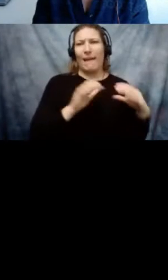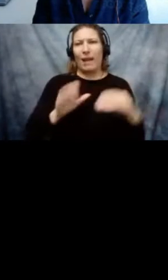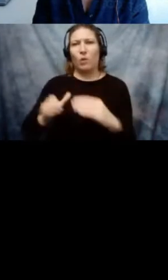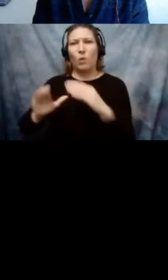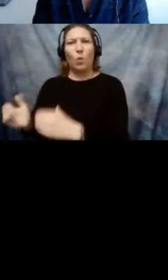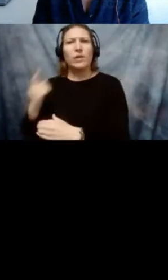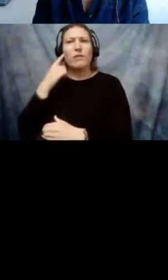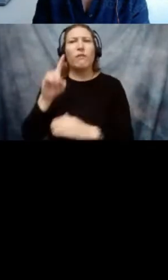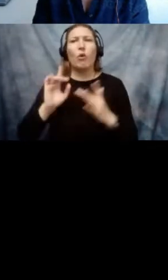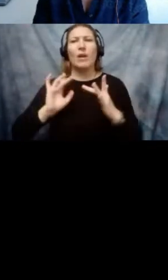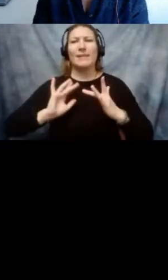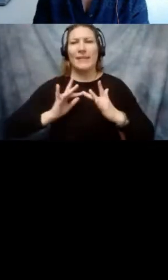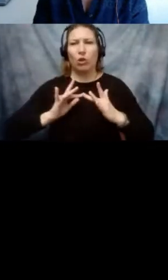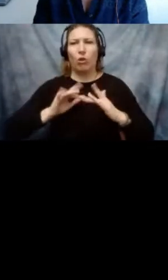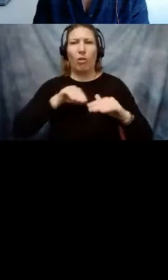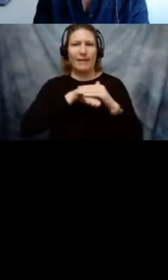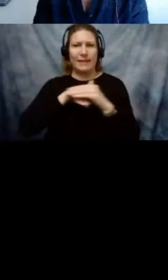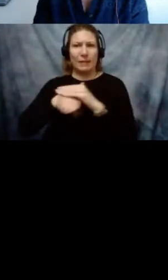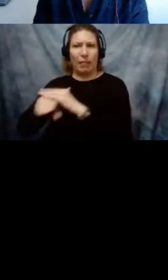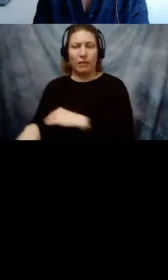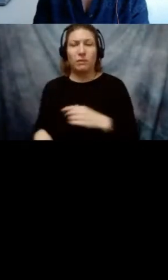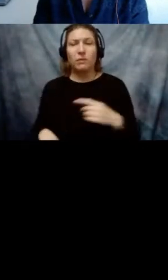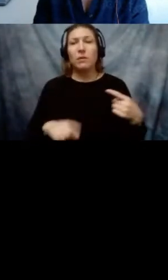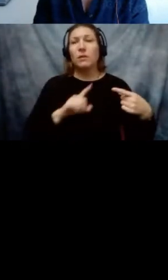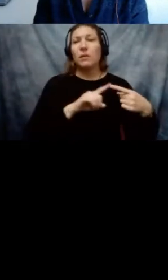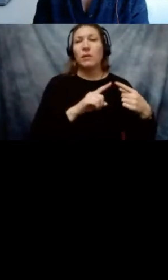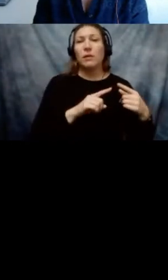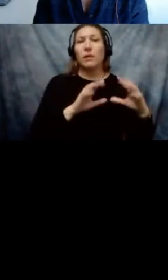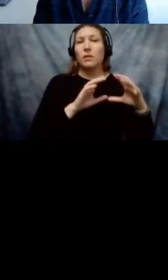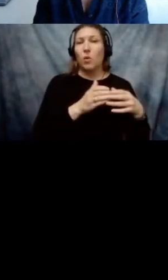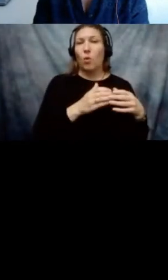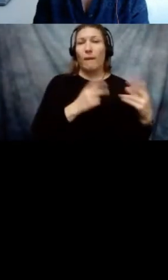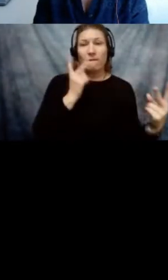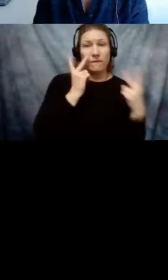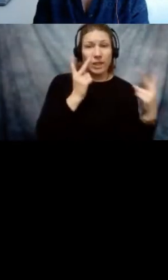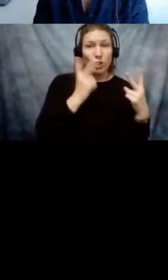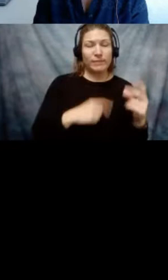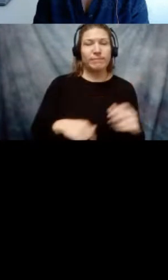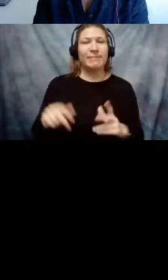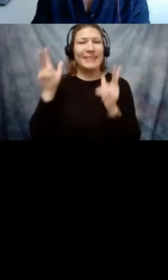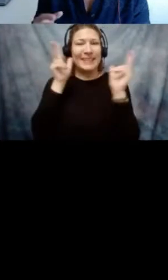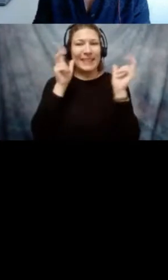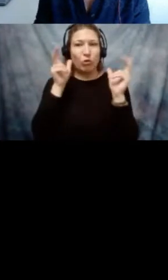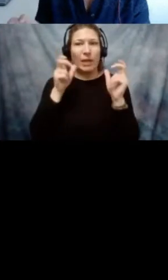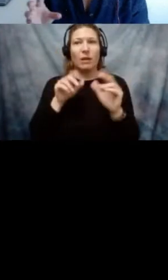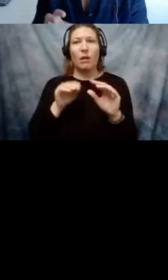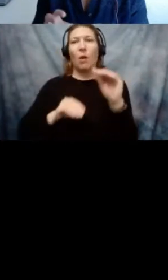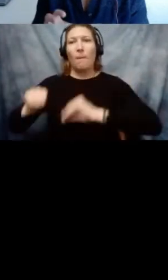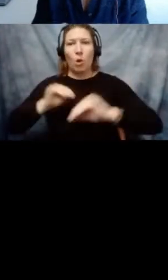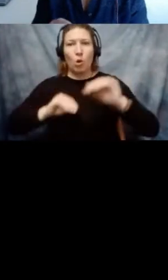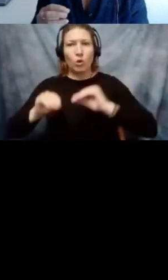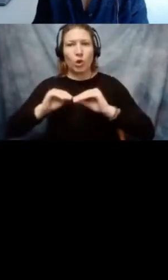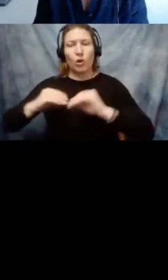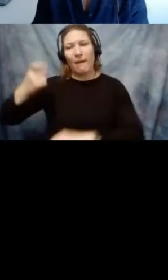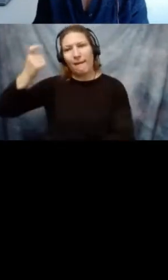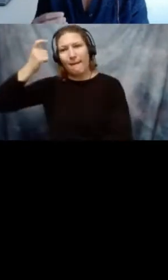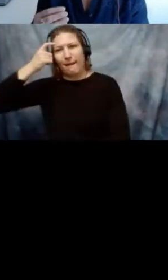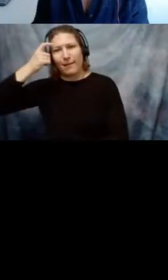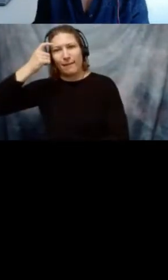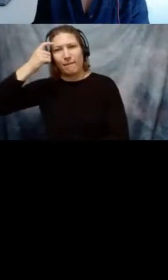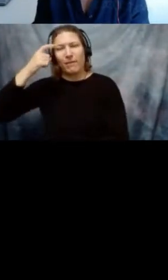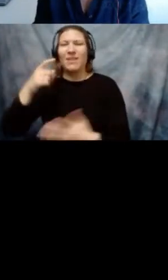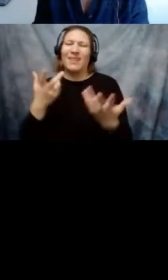vision, hearing, motor, and cognitive. And of course, these are very artificially